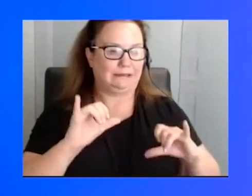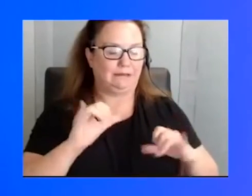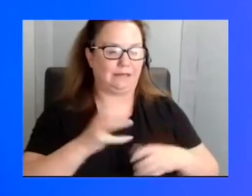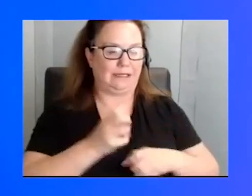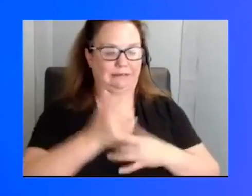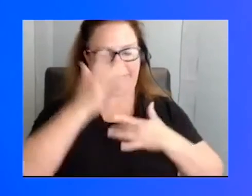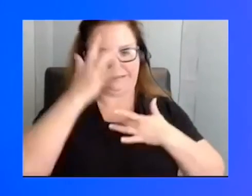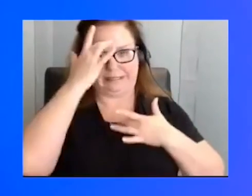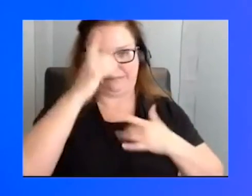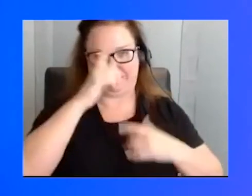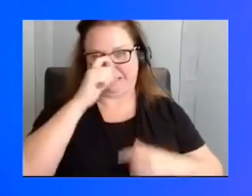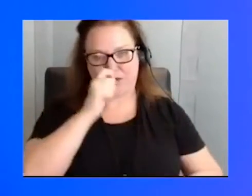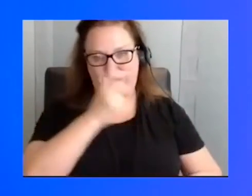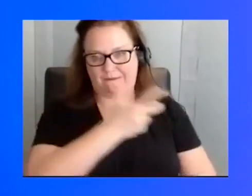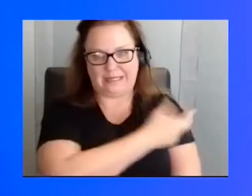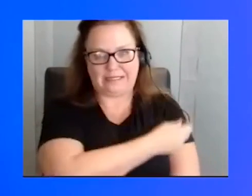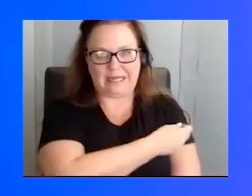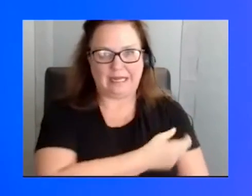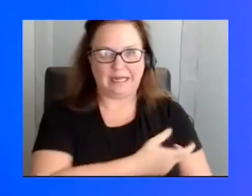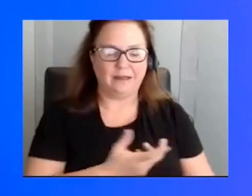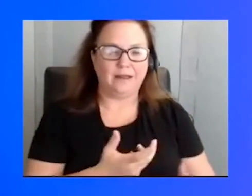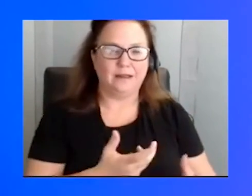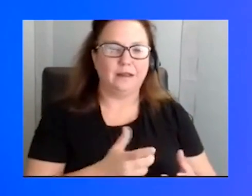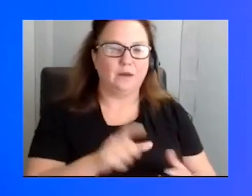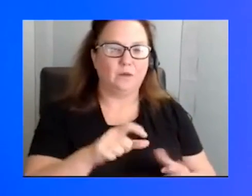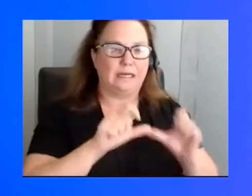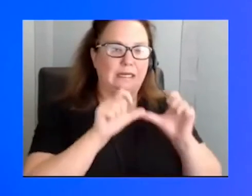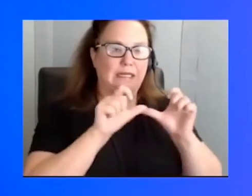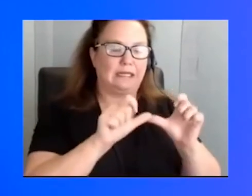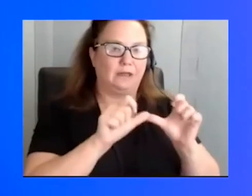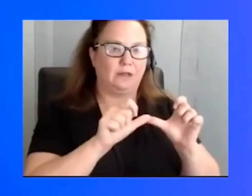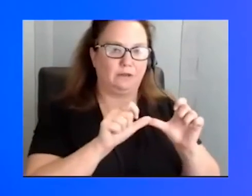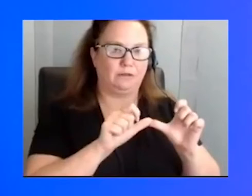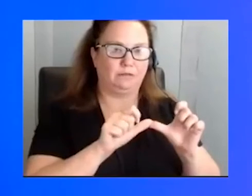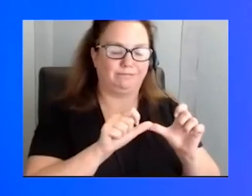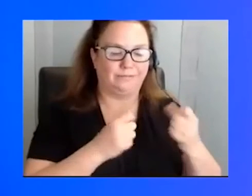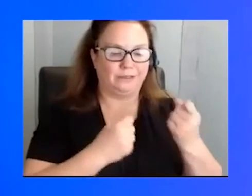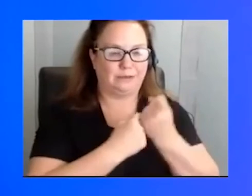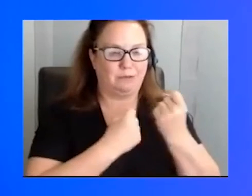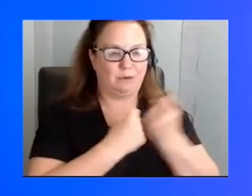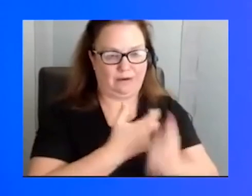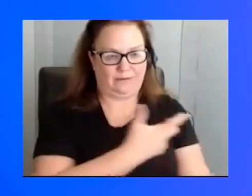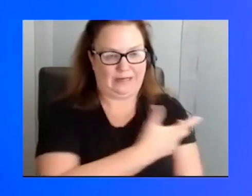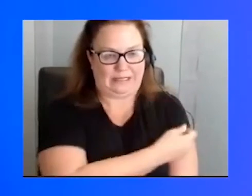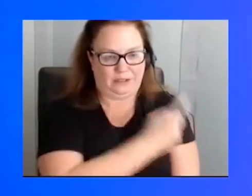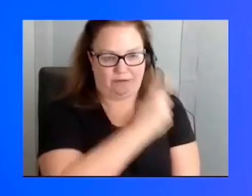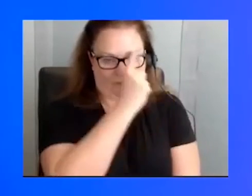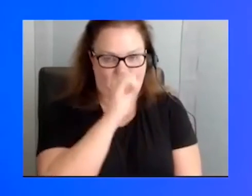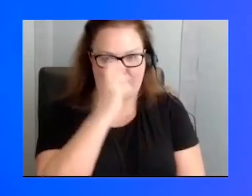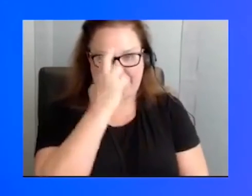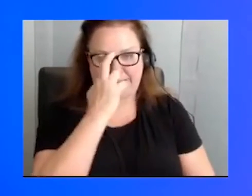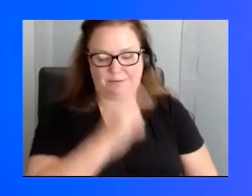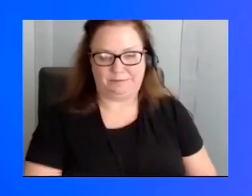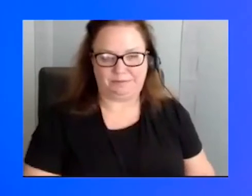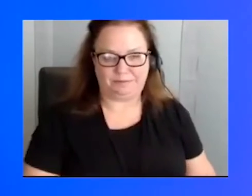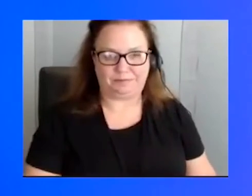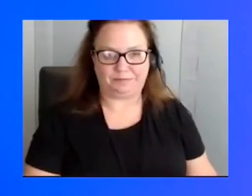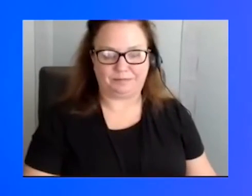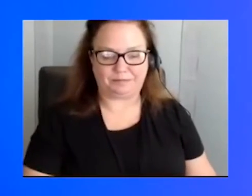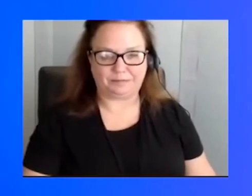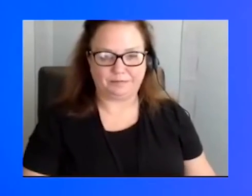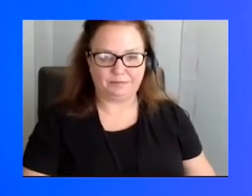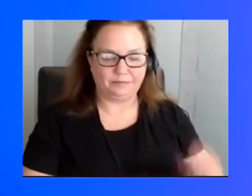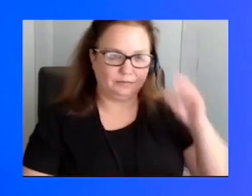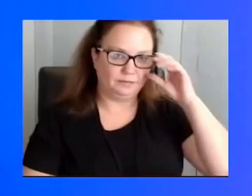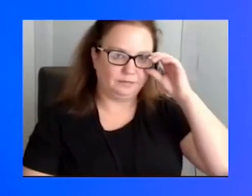not vaccinated. So I think we need to continue to promote vaccination for that reason. Yeah. Any other questions from the